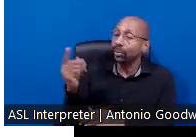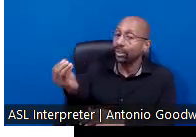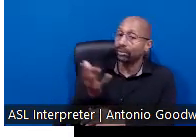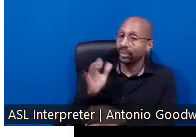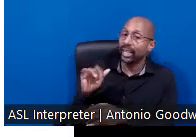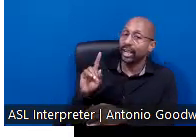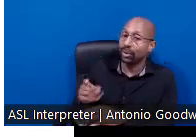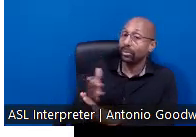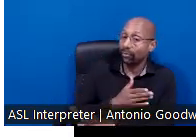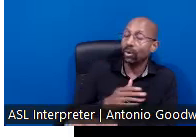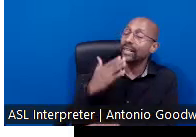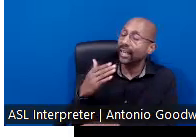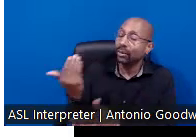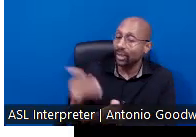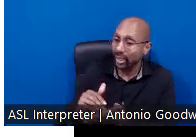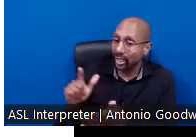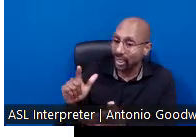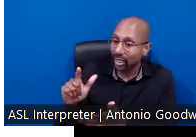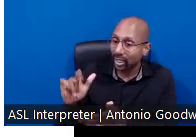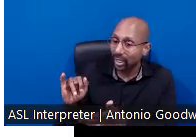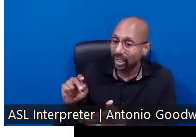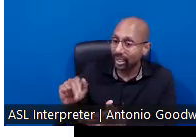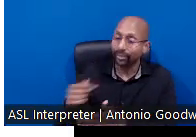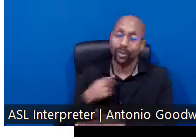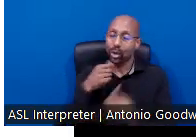drop-off clinic where folks can go,